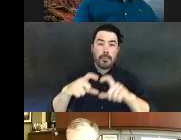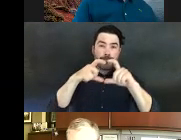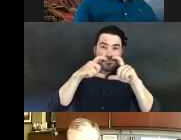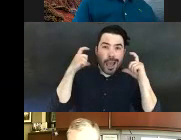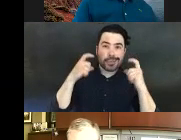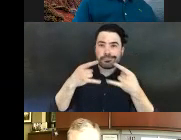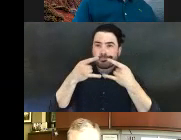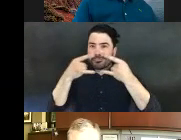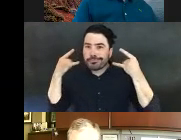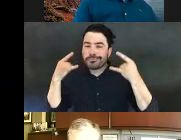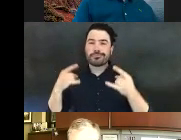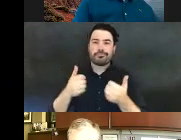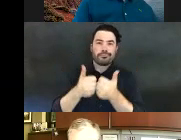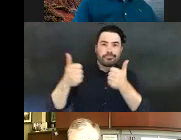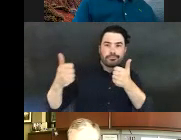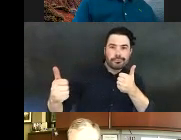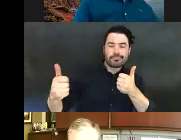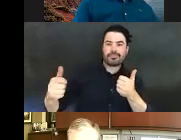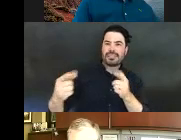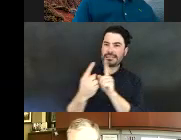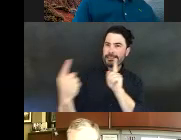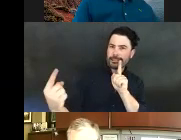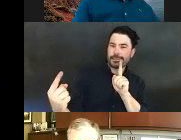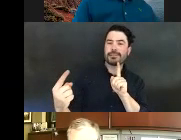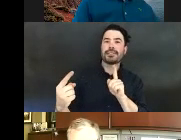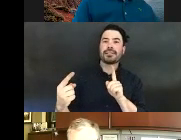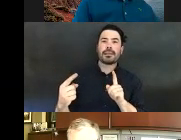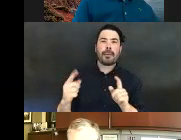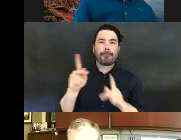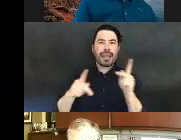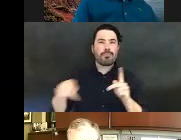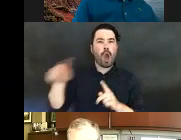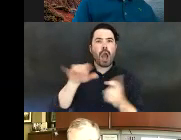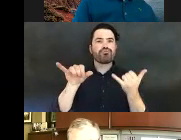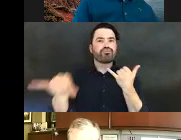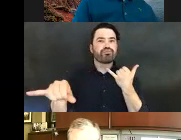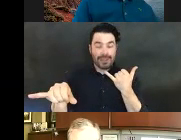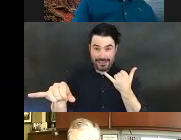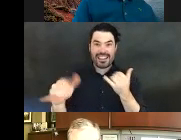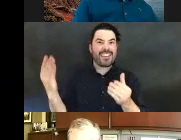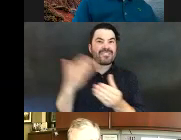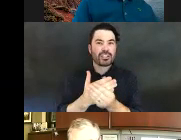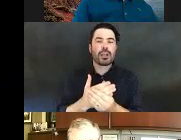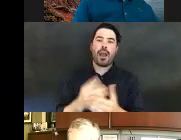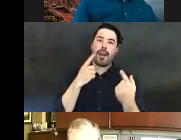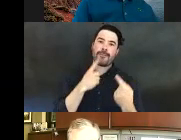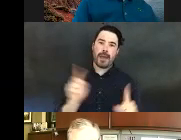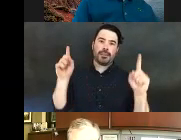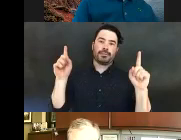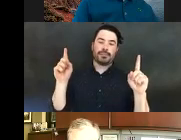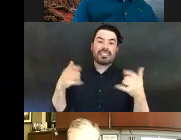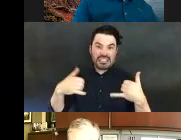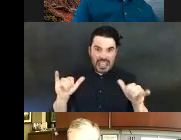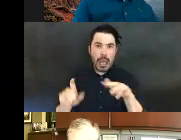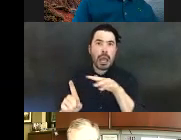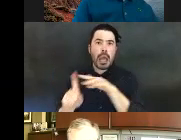distancing and the social interventions that have taken place have been effective. And while we are still seeing some new cases in the